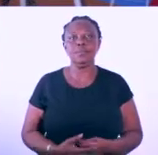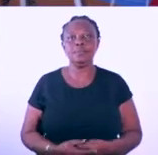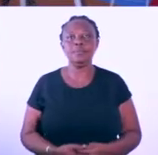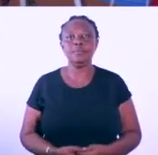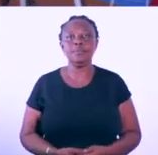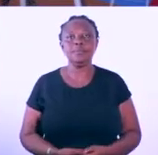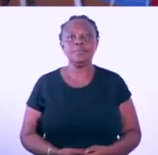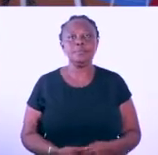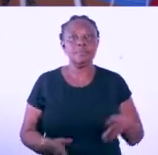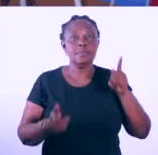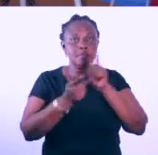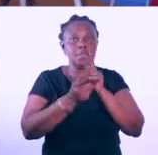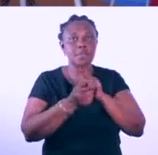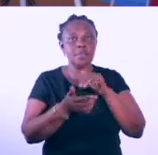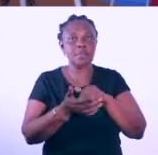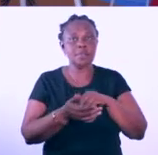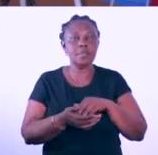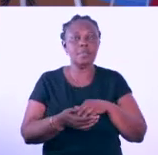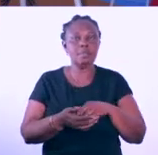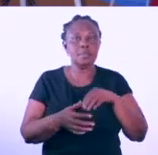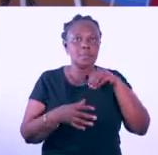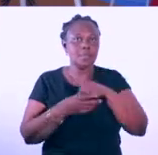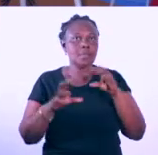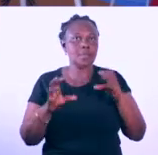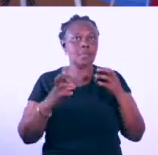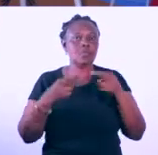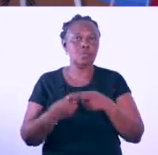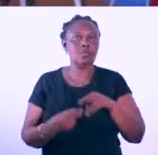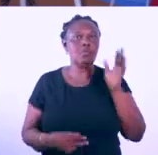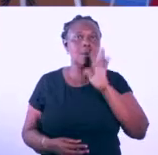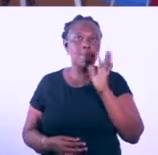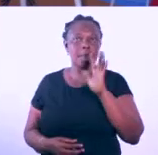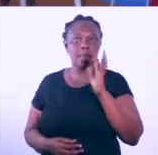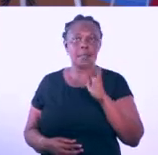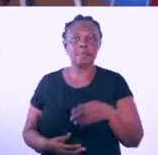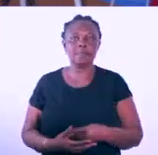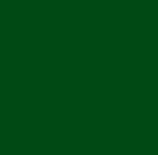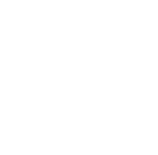We will meet again in the classroom. Bye-bye.